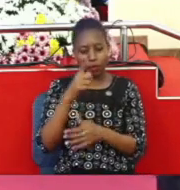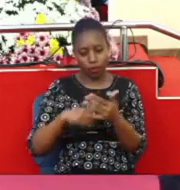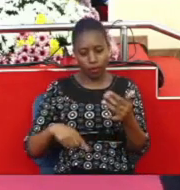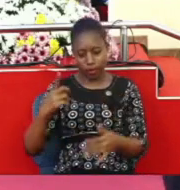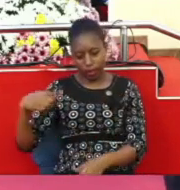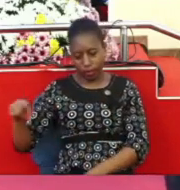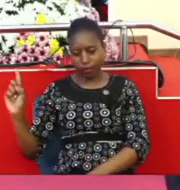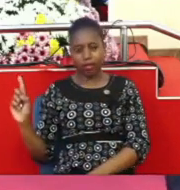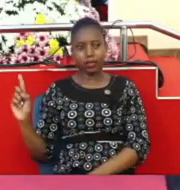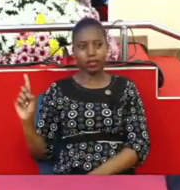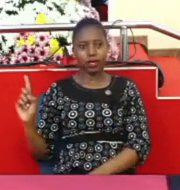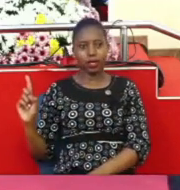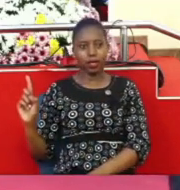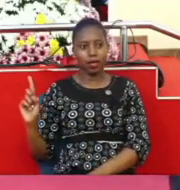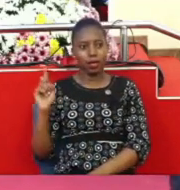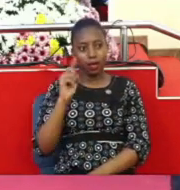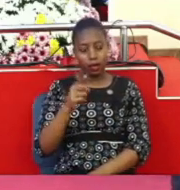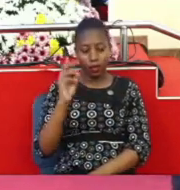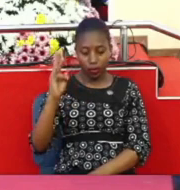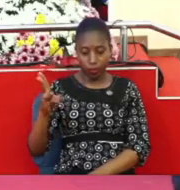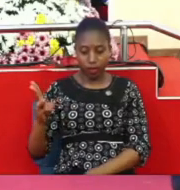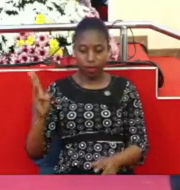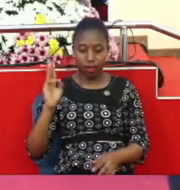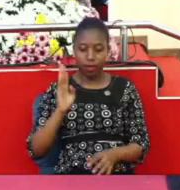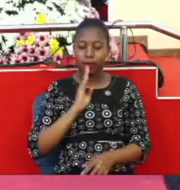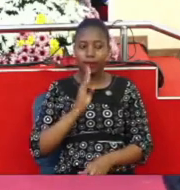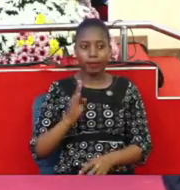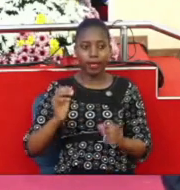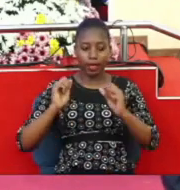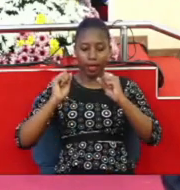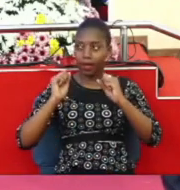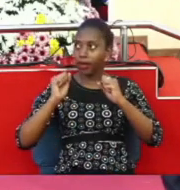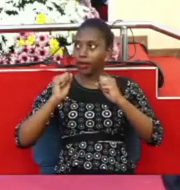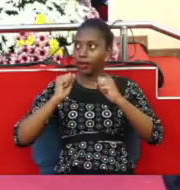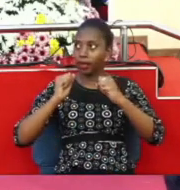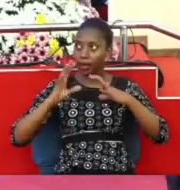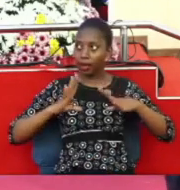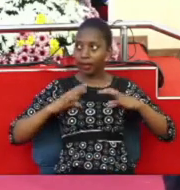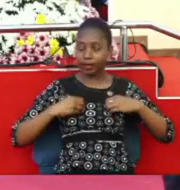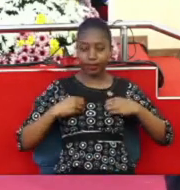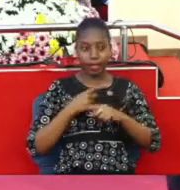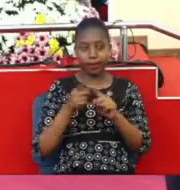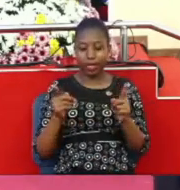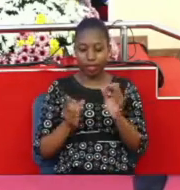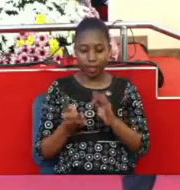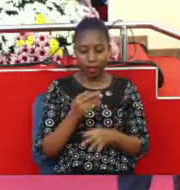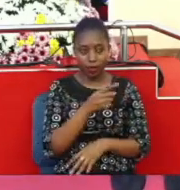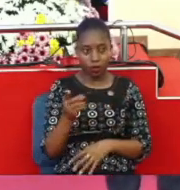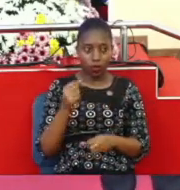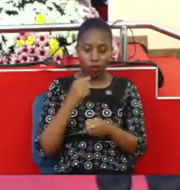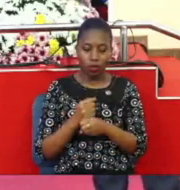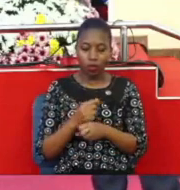will you not be accepted? But if you do what is not right, sin is